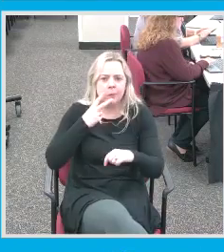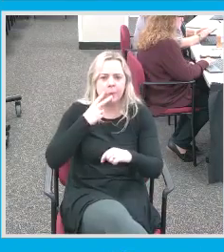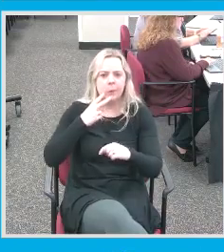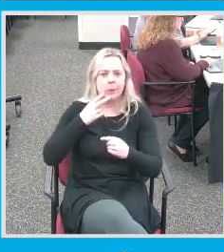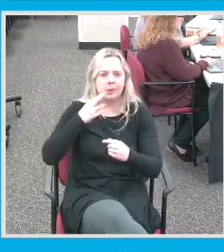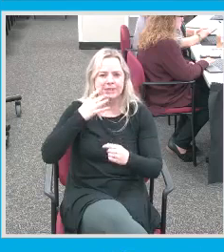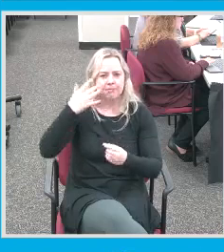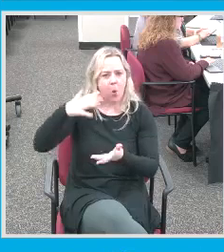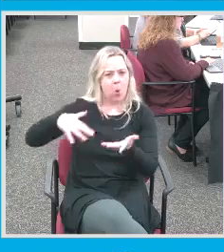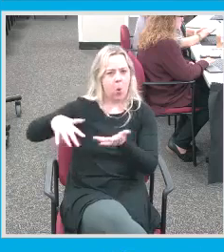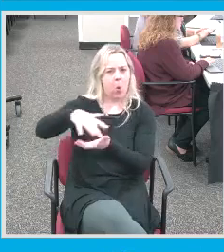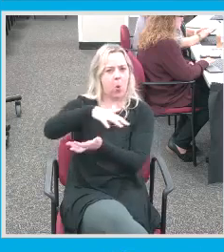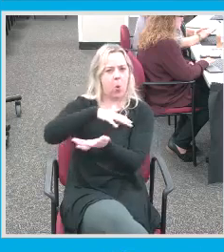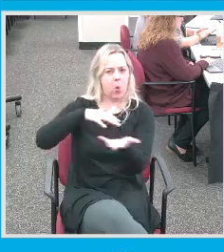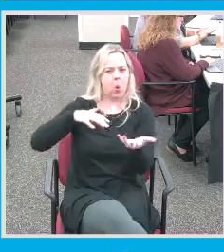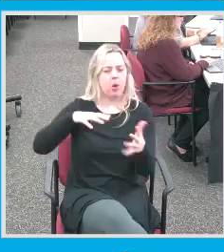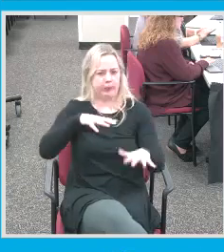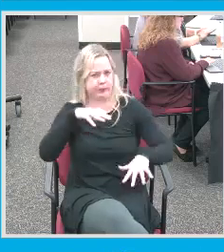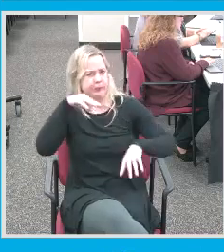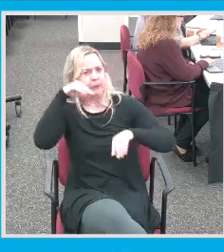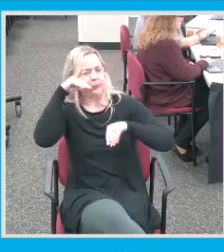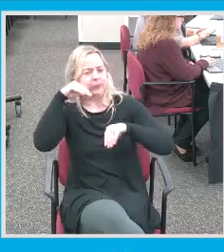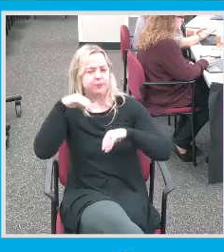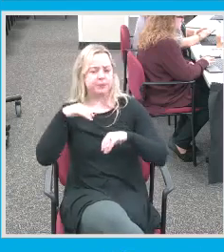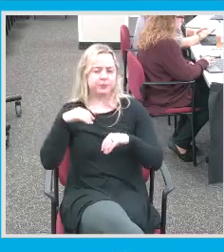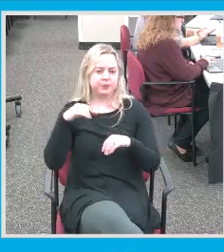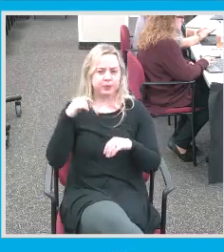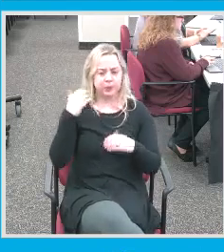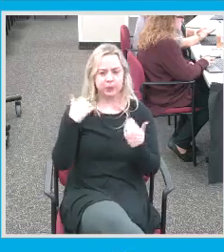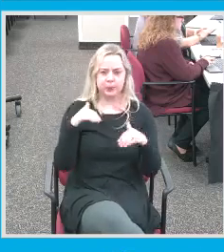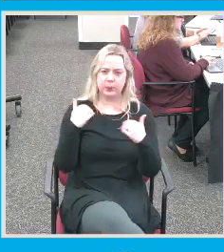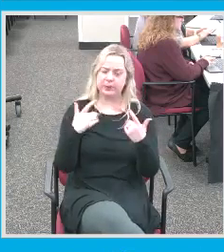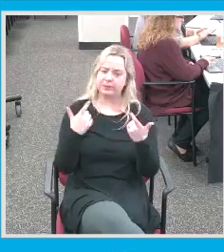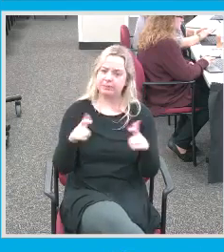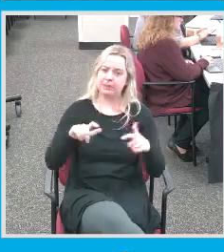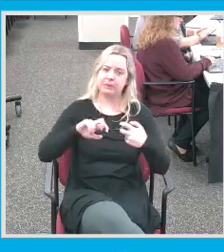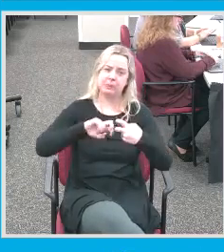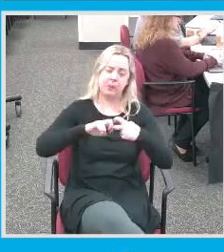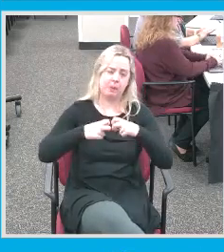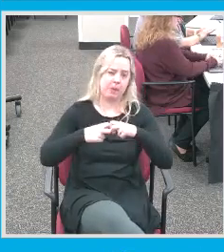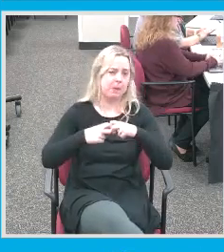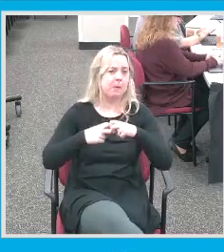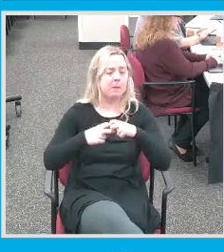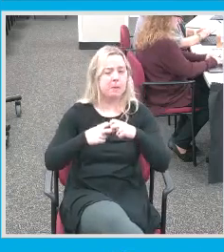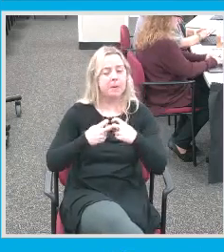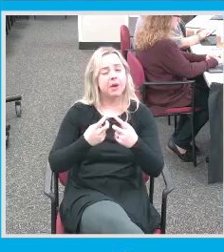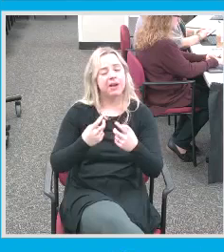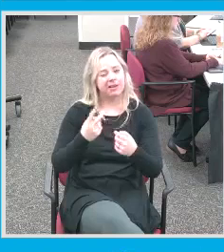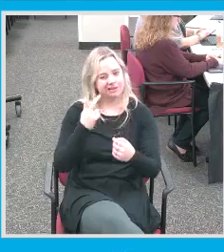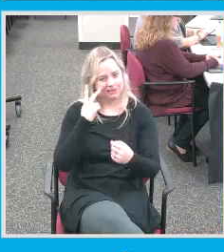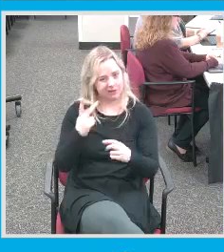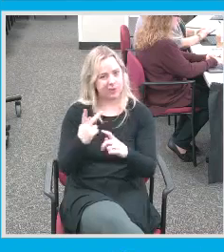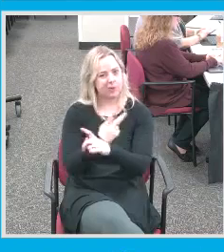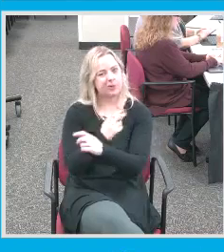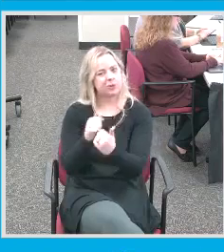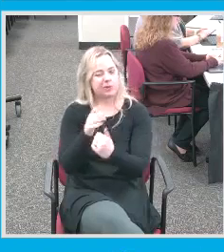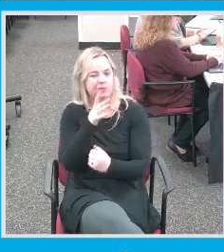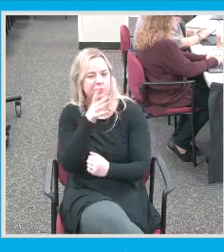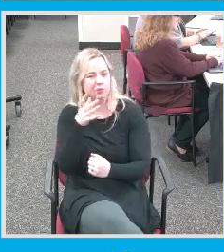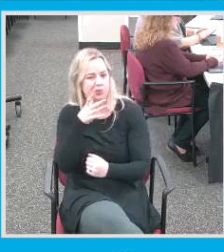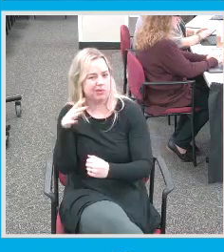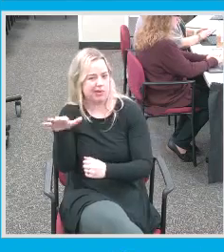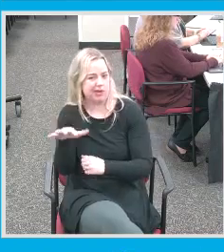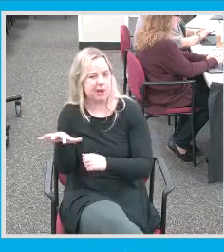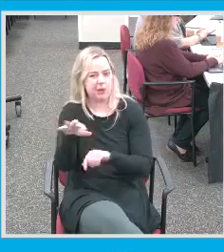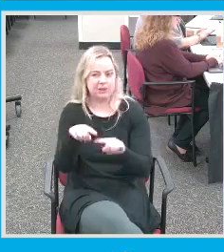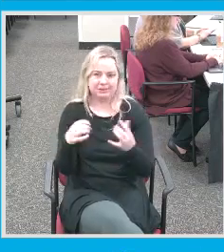but chewing tobacco and dipping is a problem, maybe more in our rural communities of El Paso County, but it